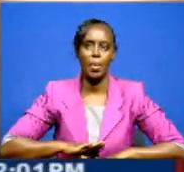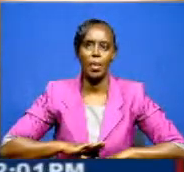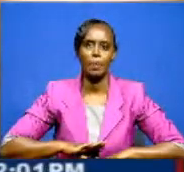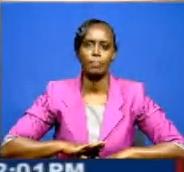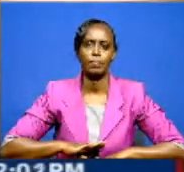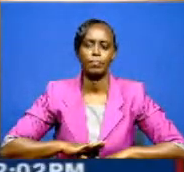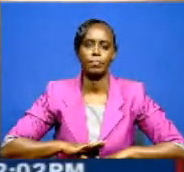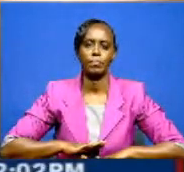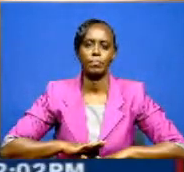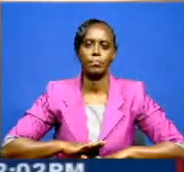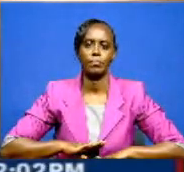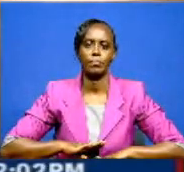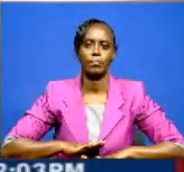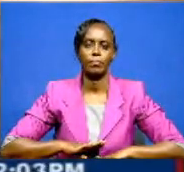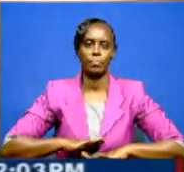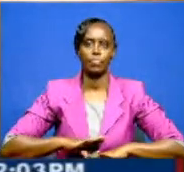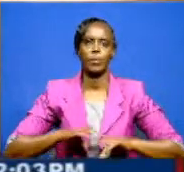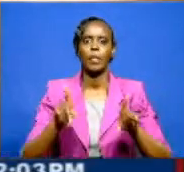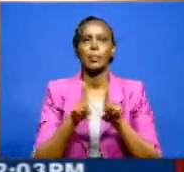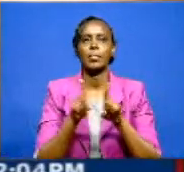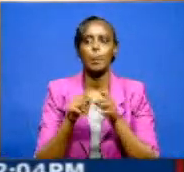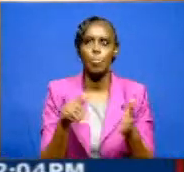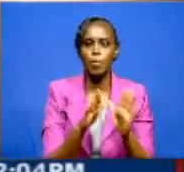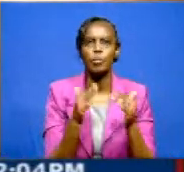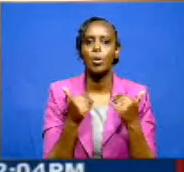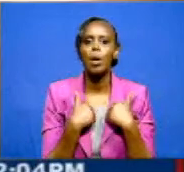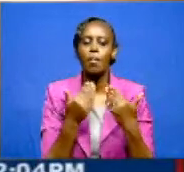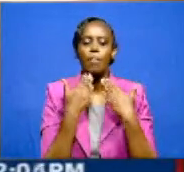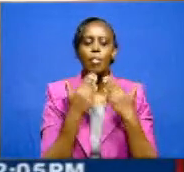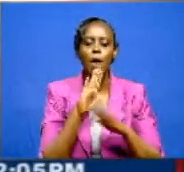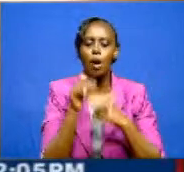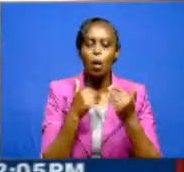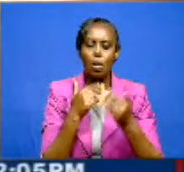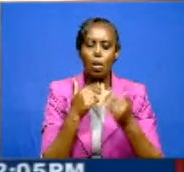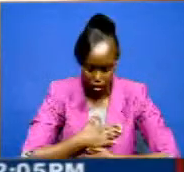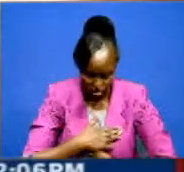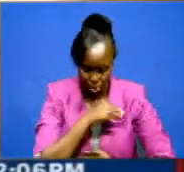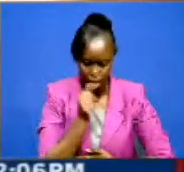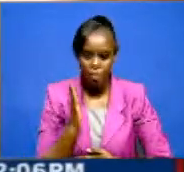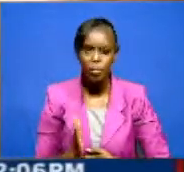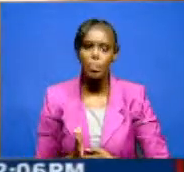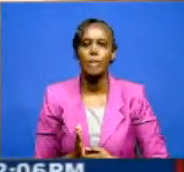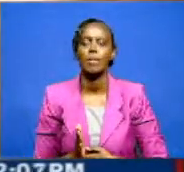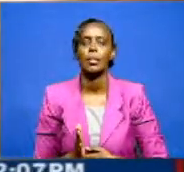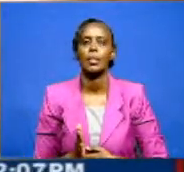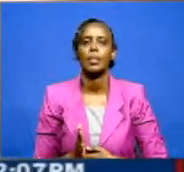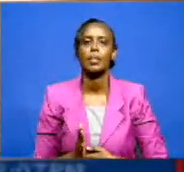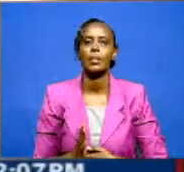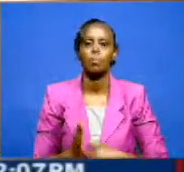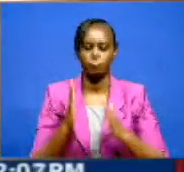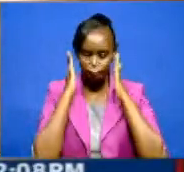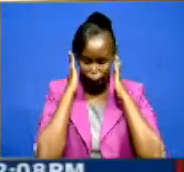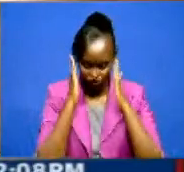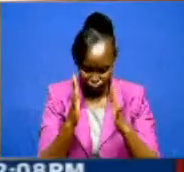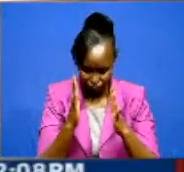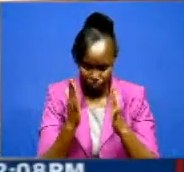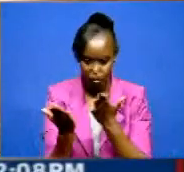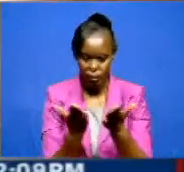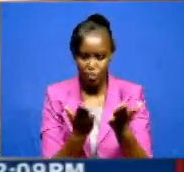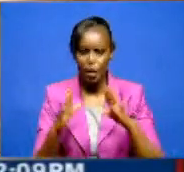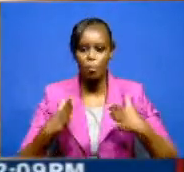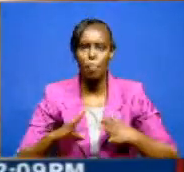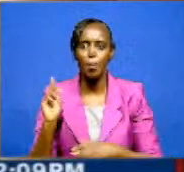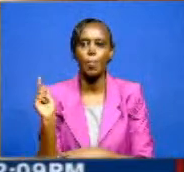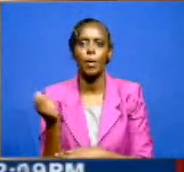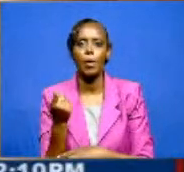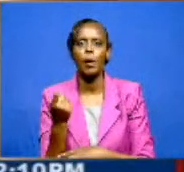while at it. I also take this opportunity to thank all honorable senators for their commitment and dedication to serving the people of